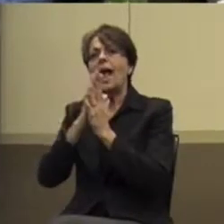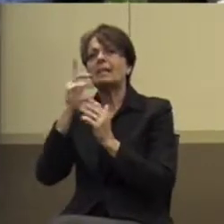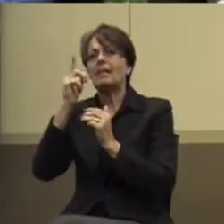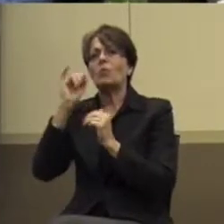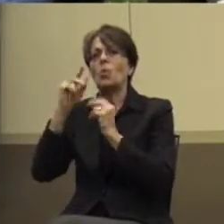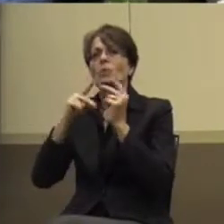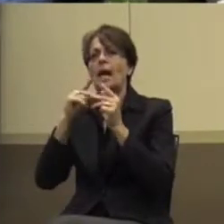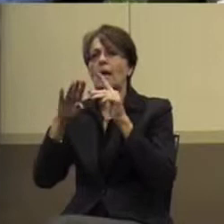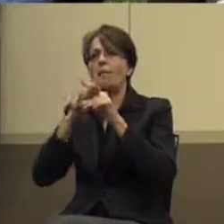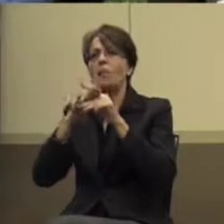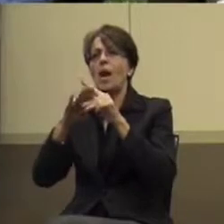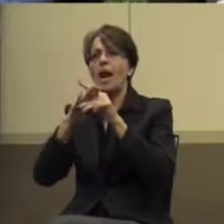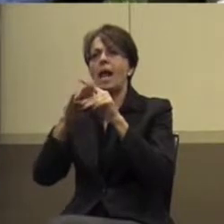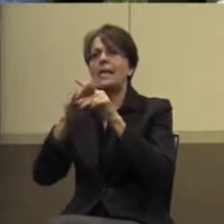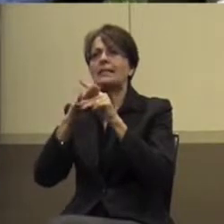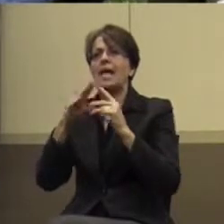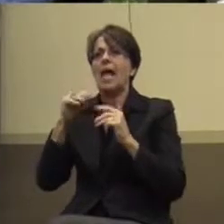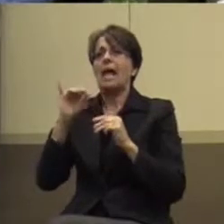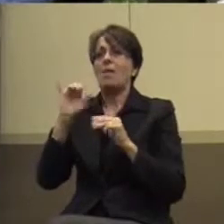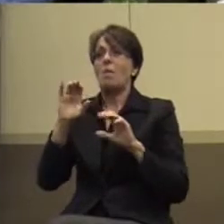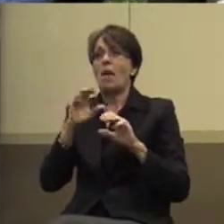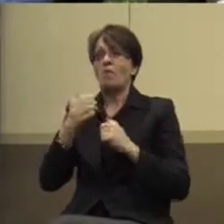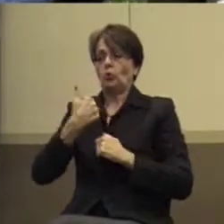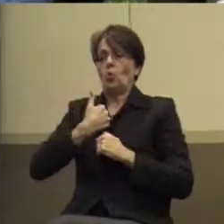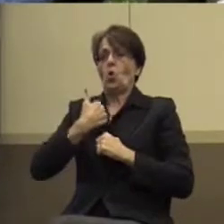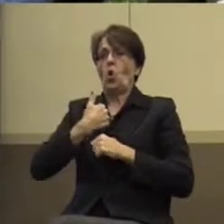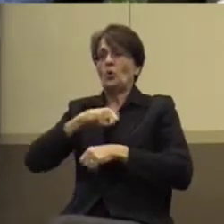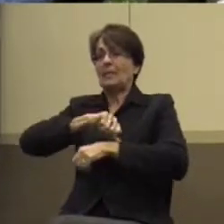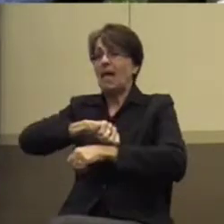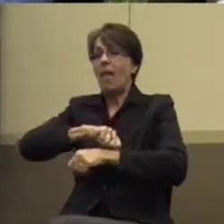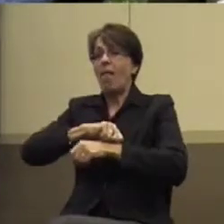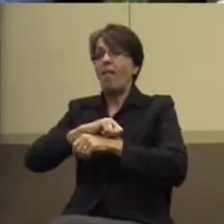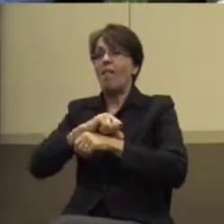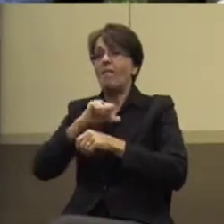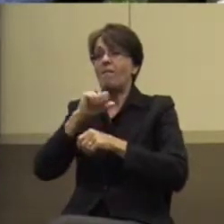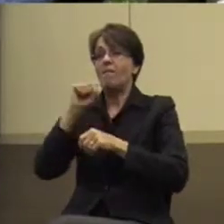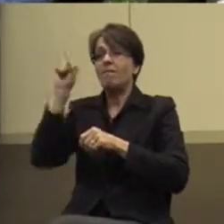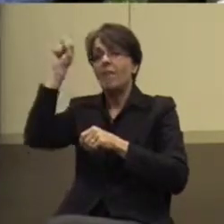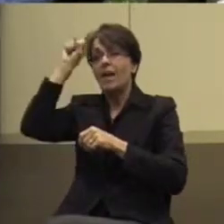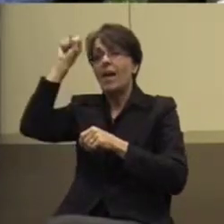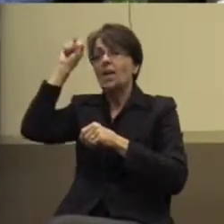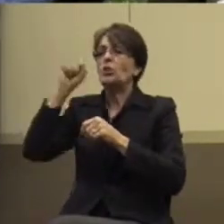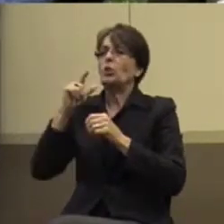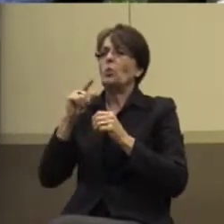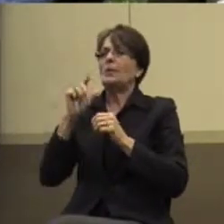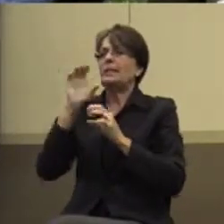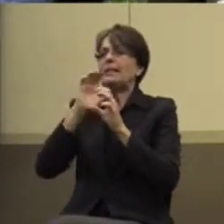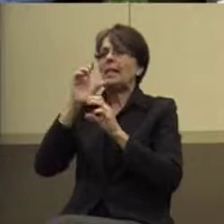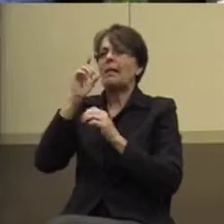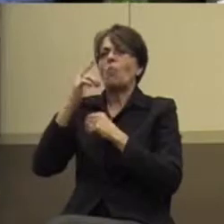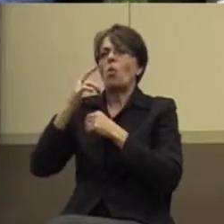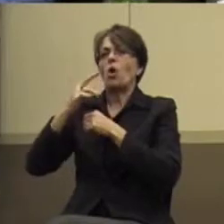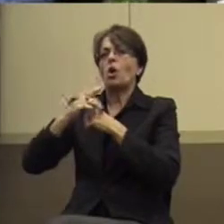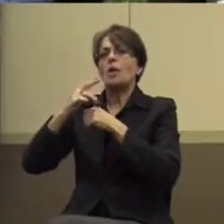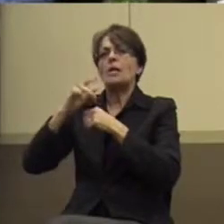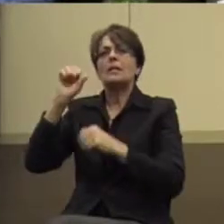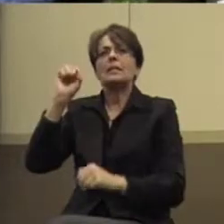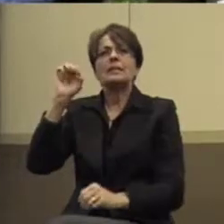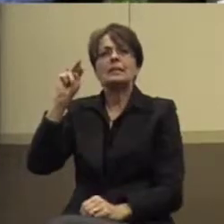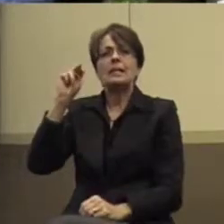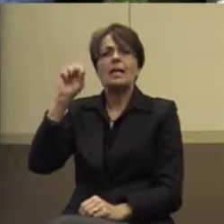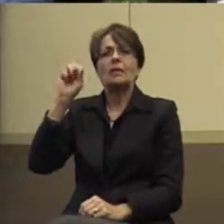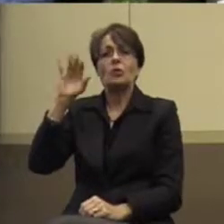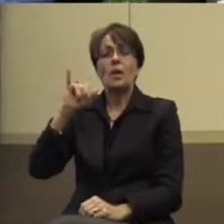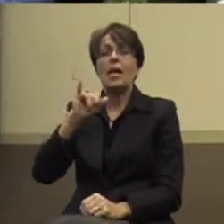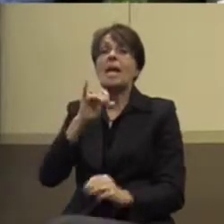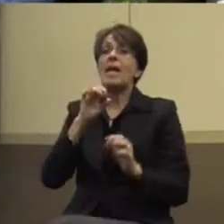types of breaks and just the behavior was on herself, that it seemed that she was seeking sensory, and that if maybe they started implementing it